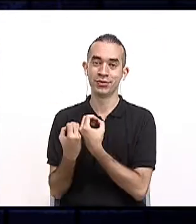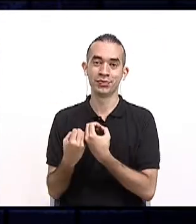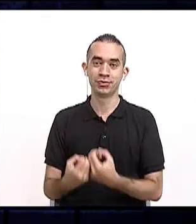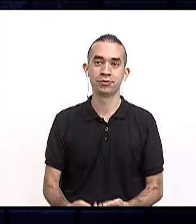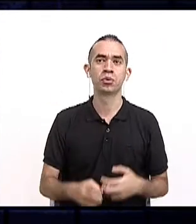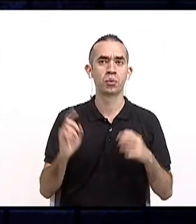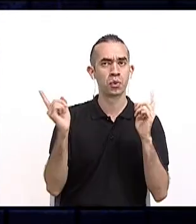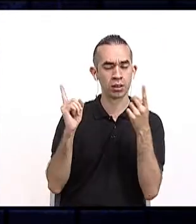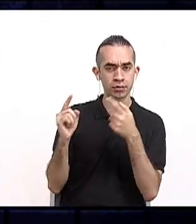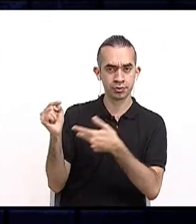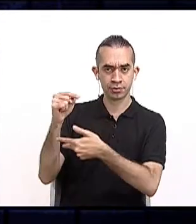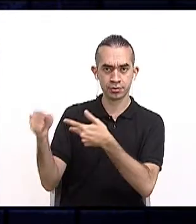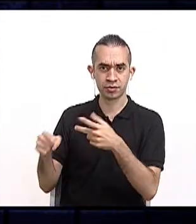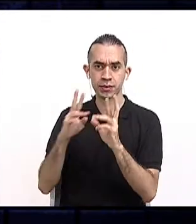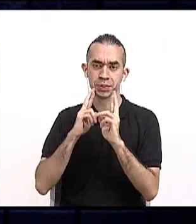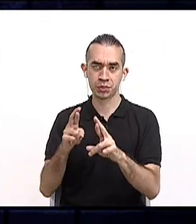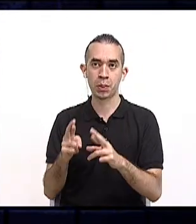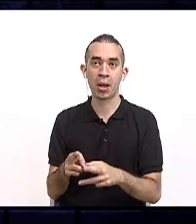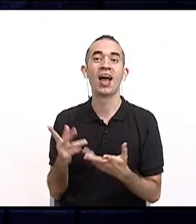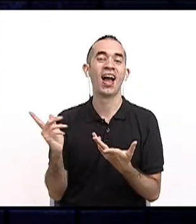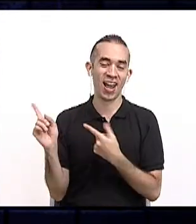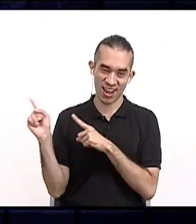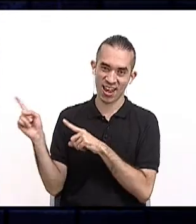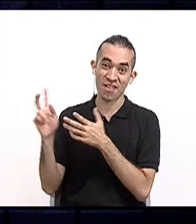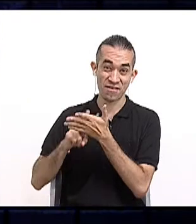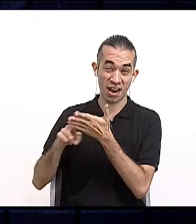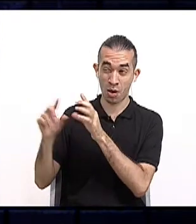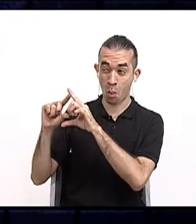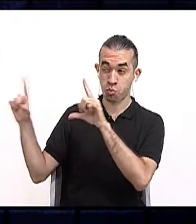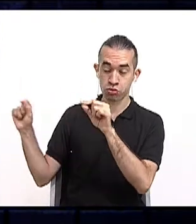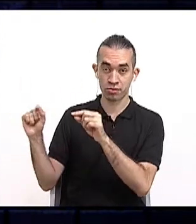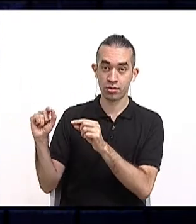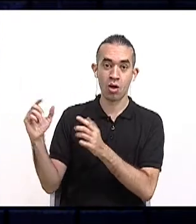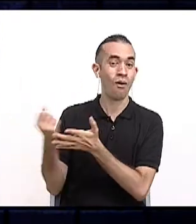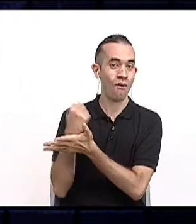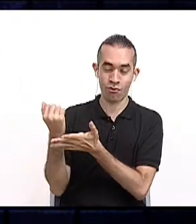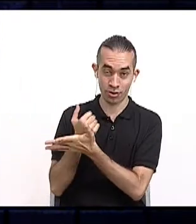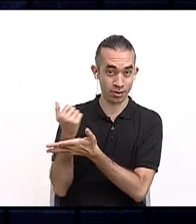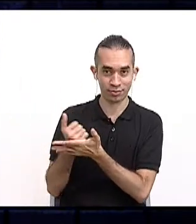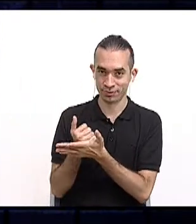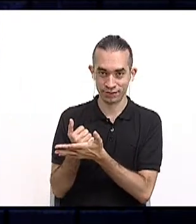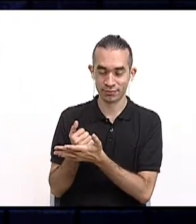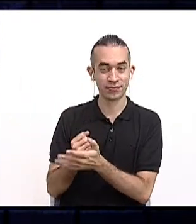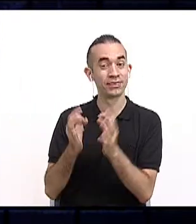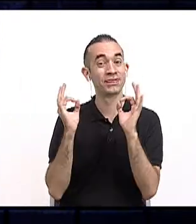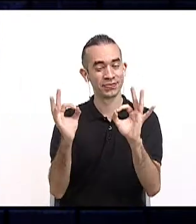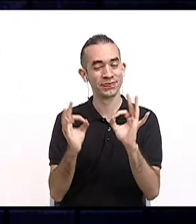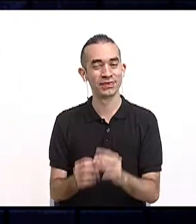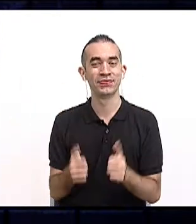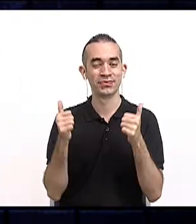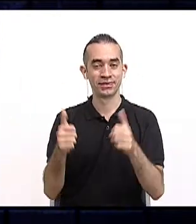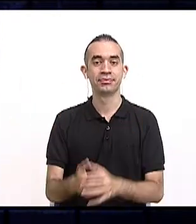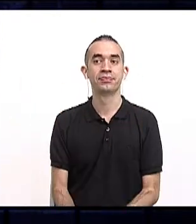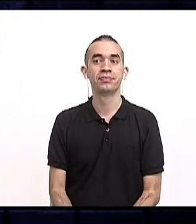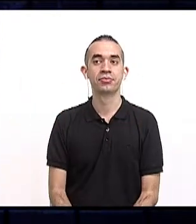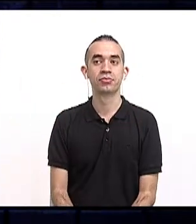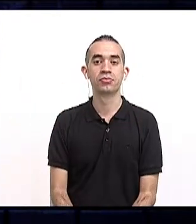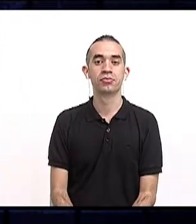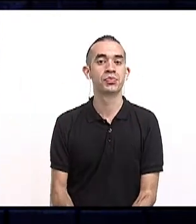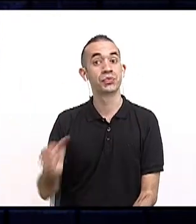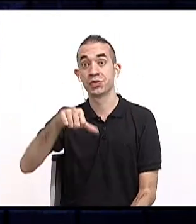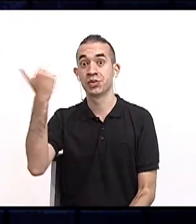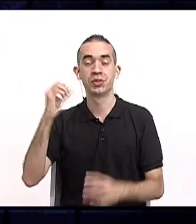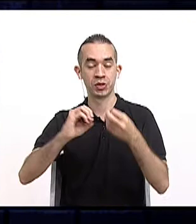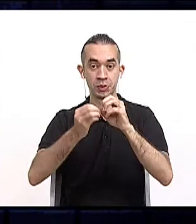it? Do you have the answer? It is unlucrative, right? Very good. Let's continue with the